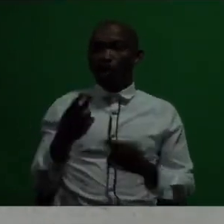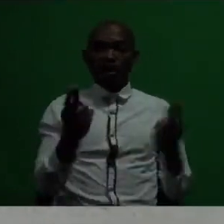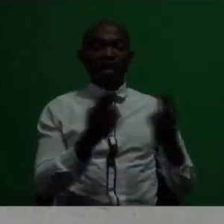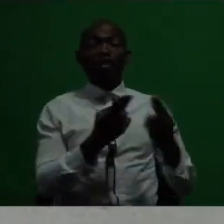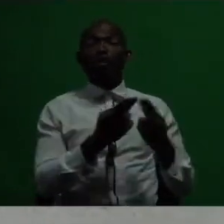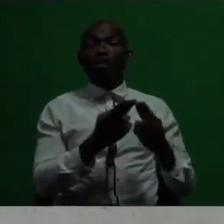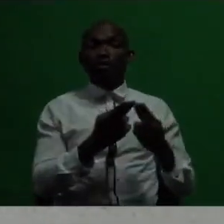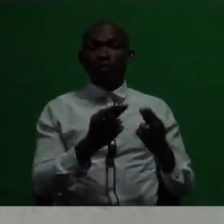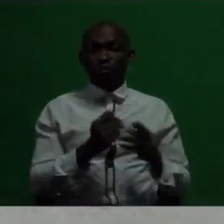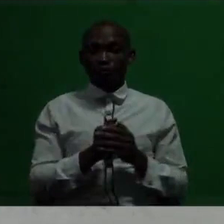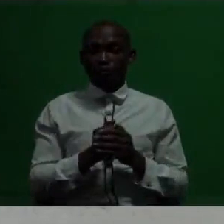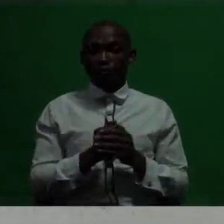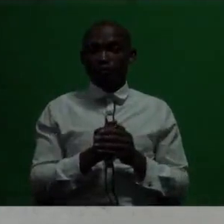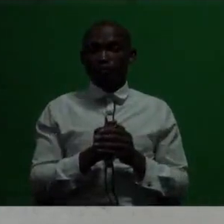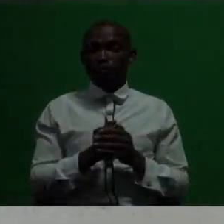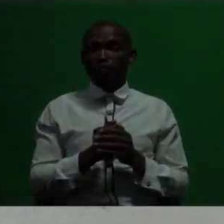or equal.